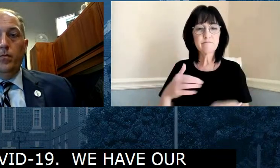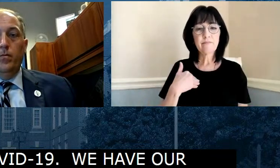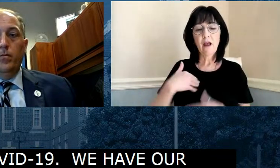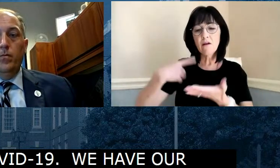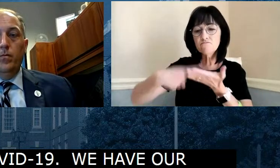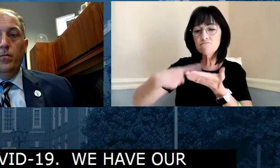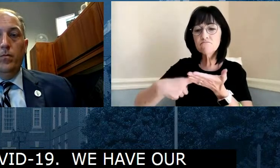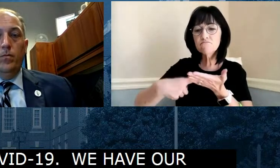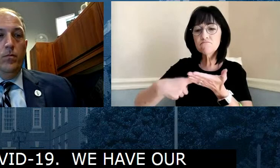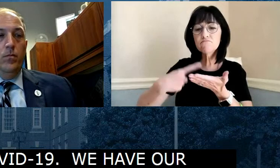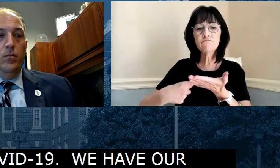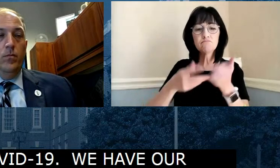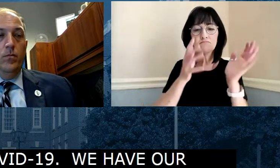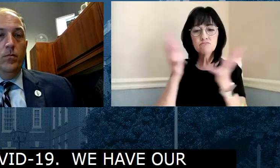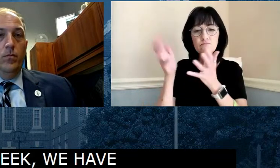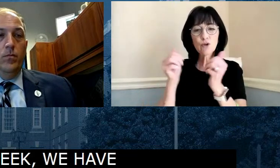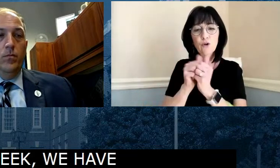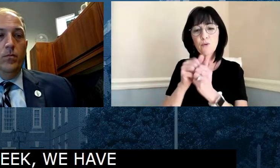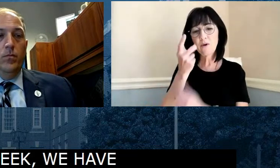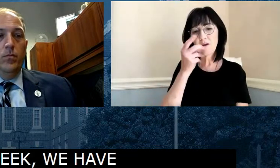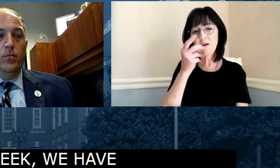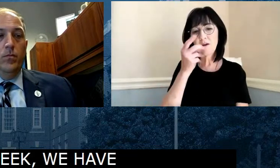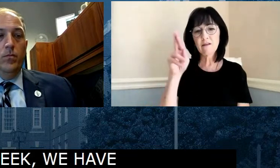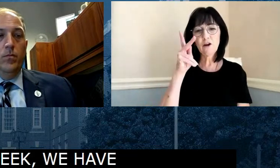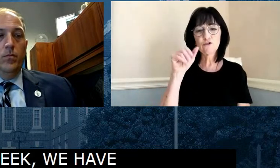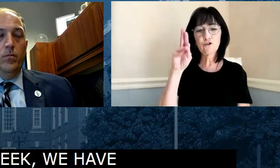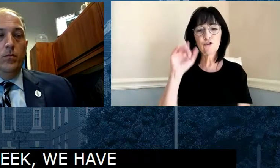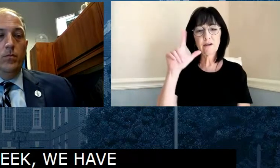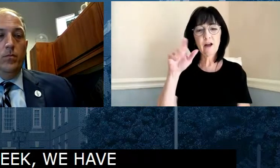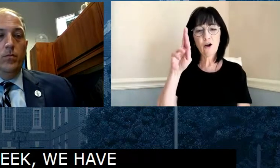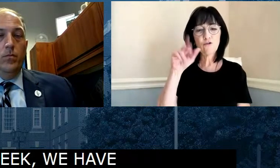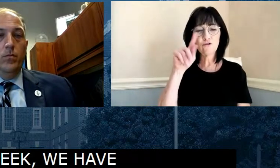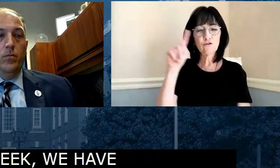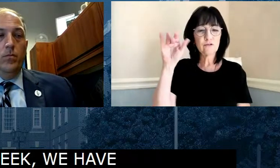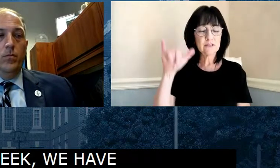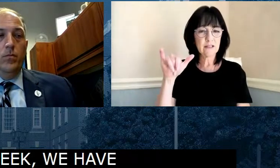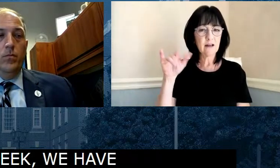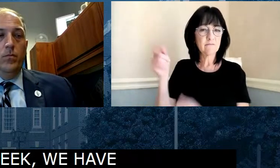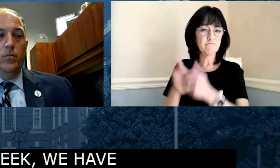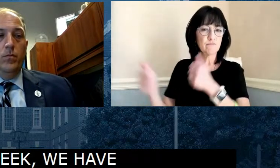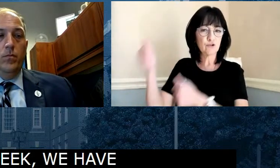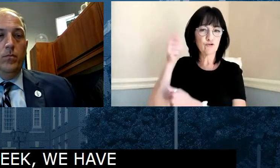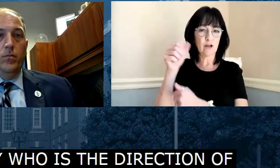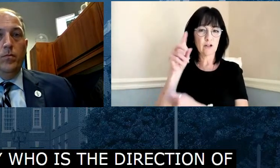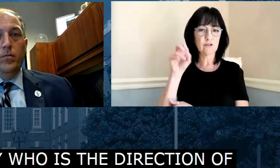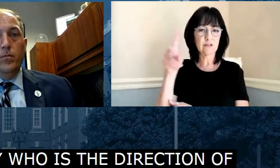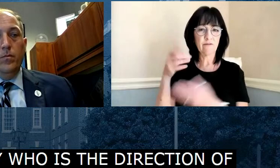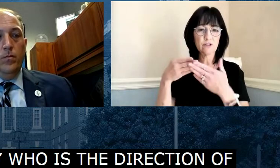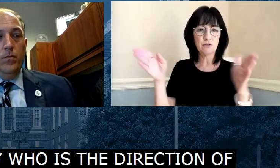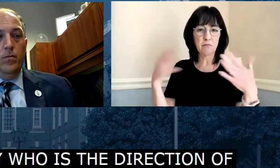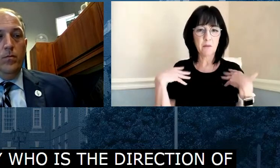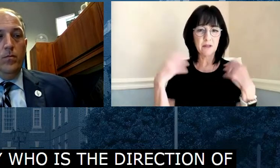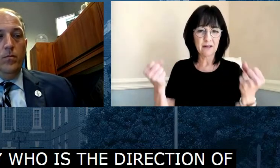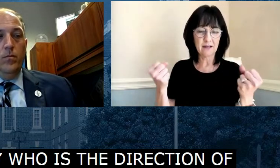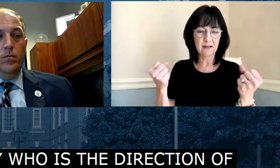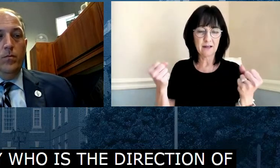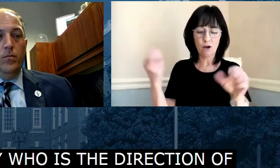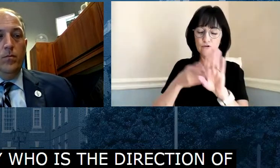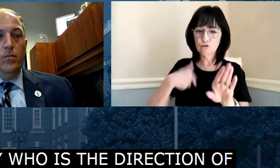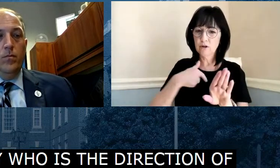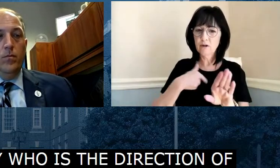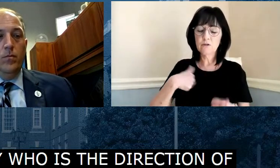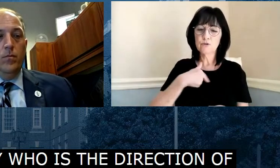conversations with Dr. Carol Rattay, who's the Director of the Division of Public Health, who's joining us once again. We appreciate the tremendous work